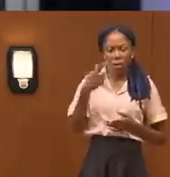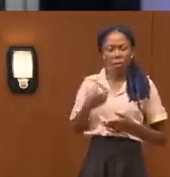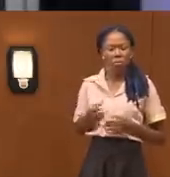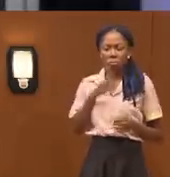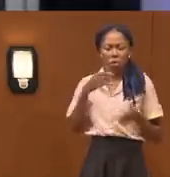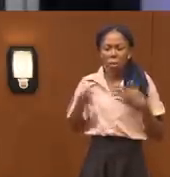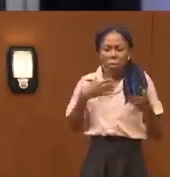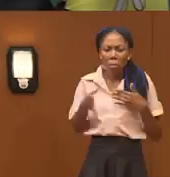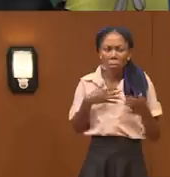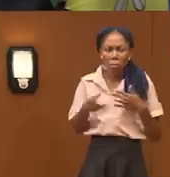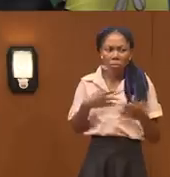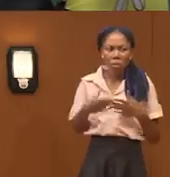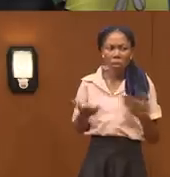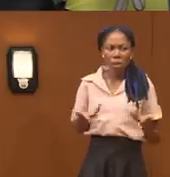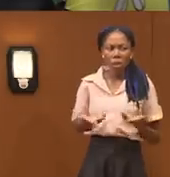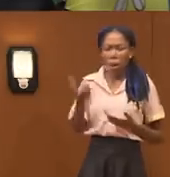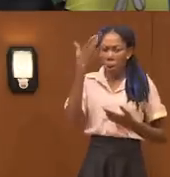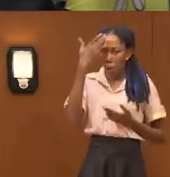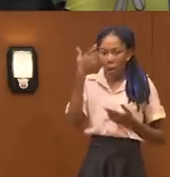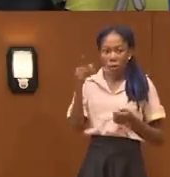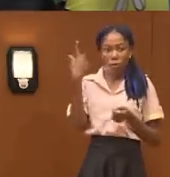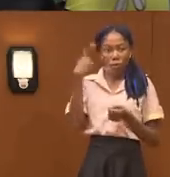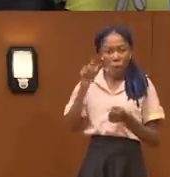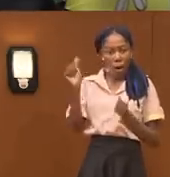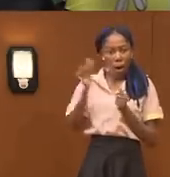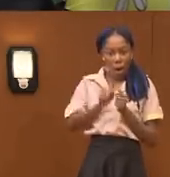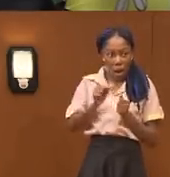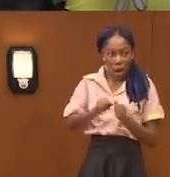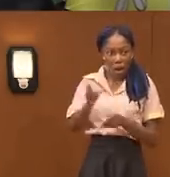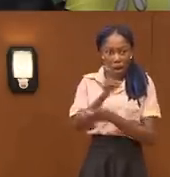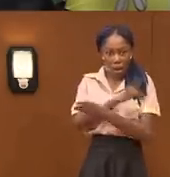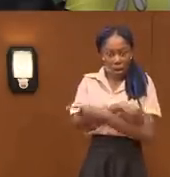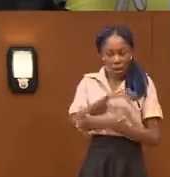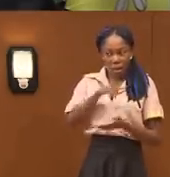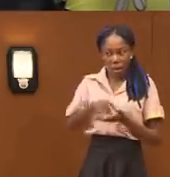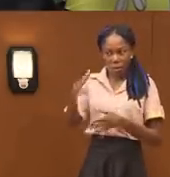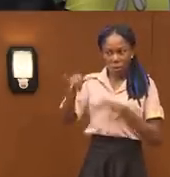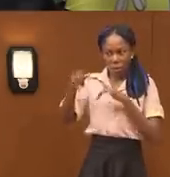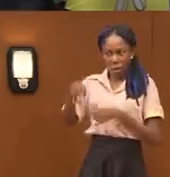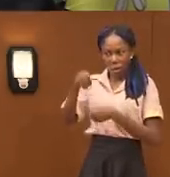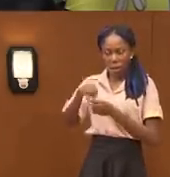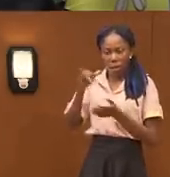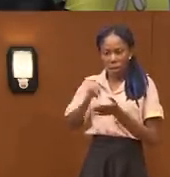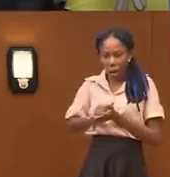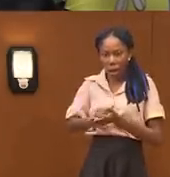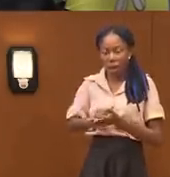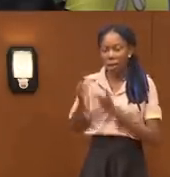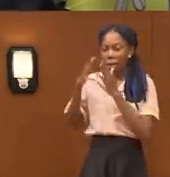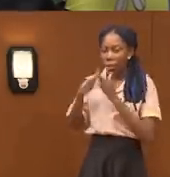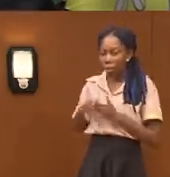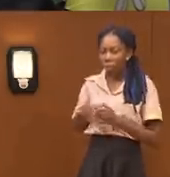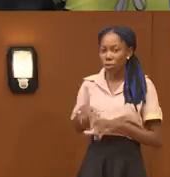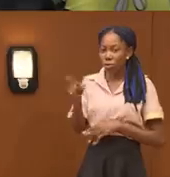Doesn't matter. What the law says is for every day he spends in that house, he's mandated to